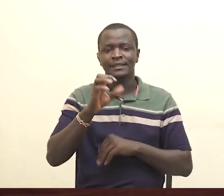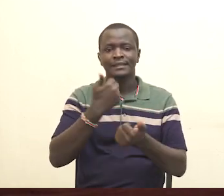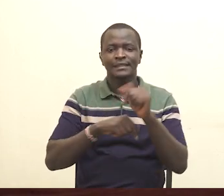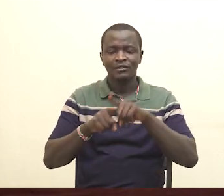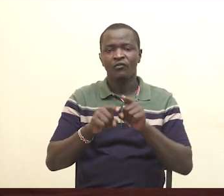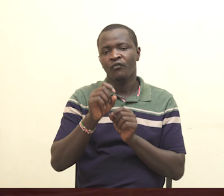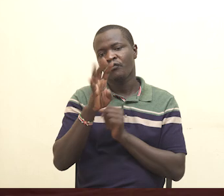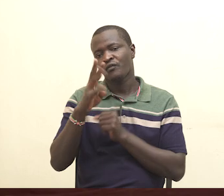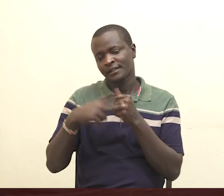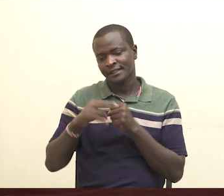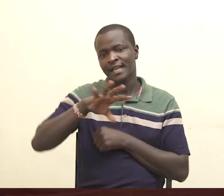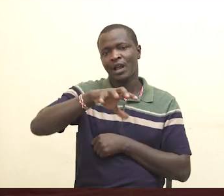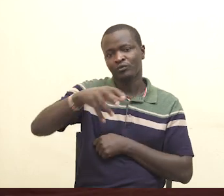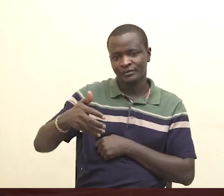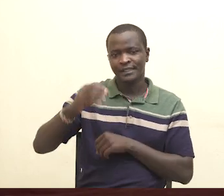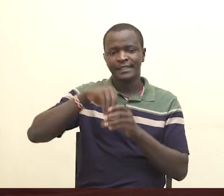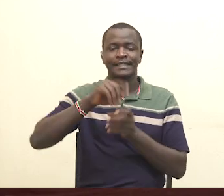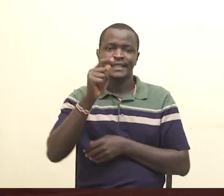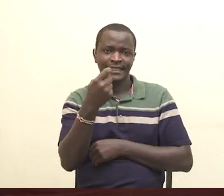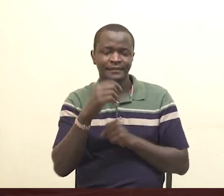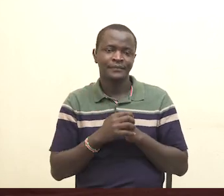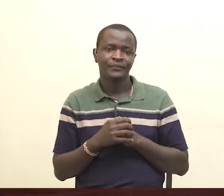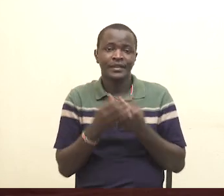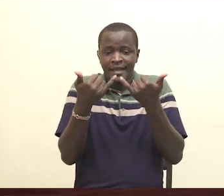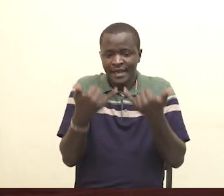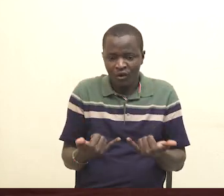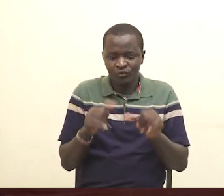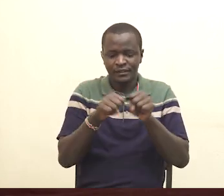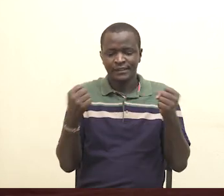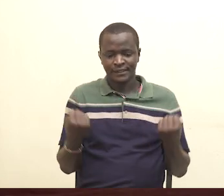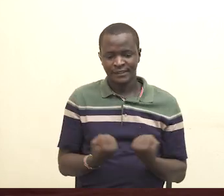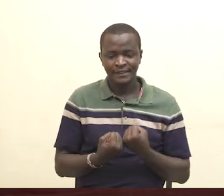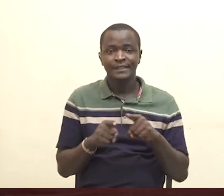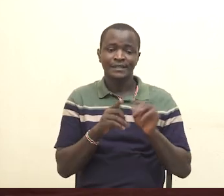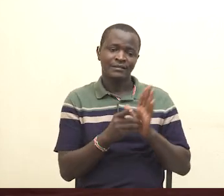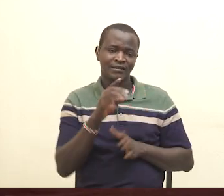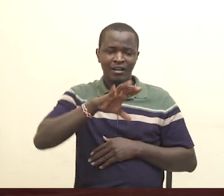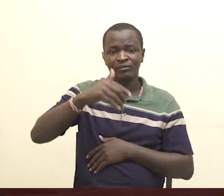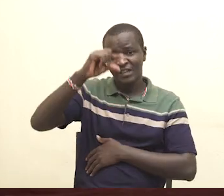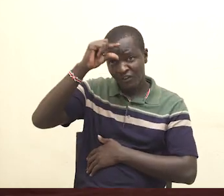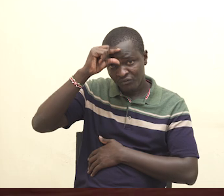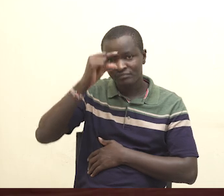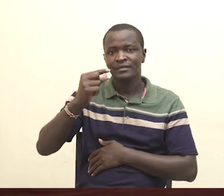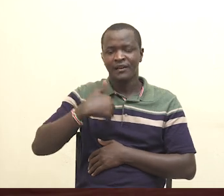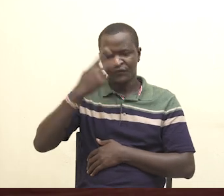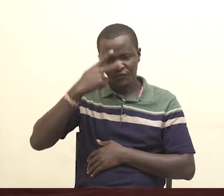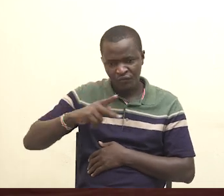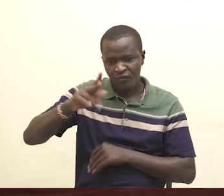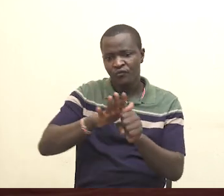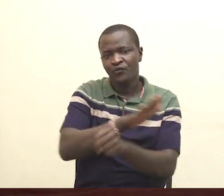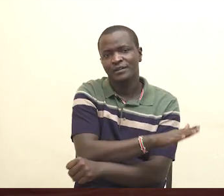47 counties in Kenya. Now, in the structure of the county government, there will be a fully